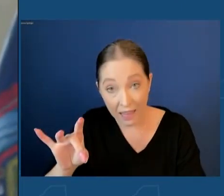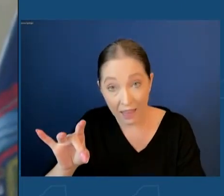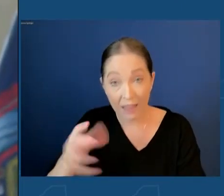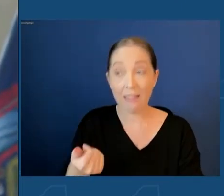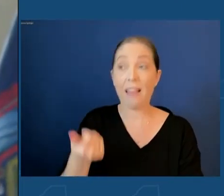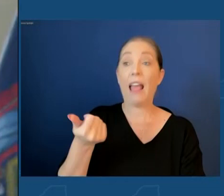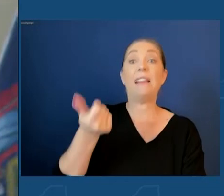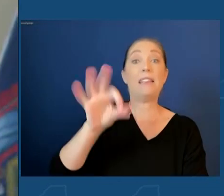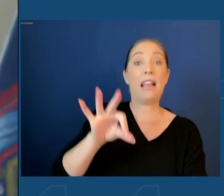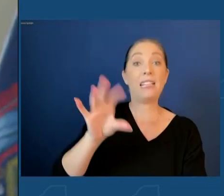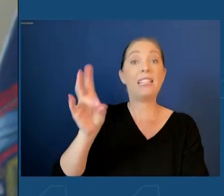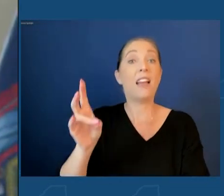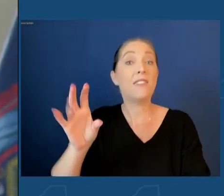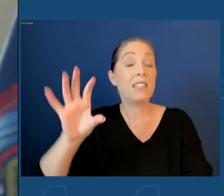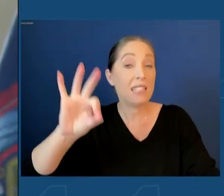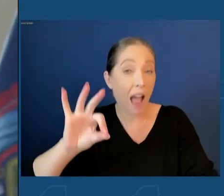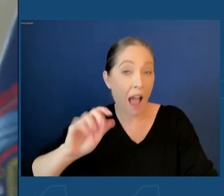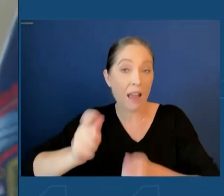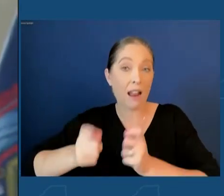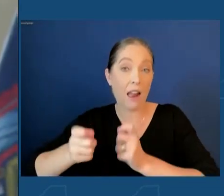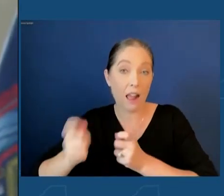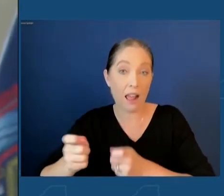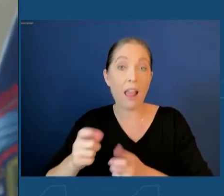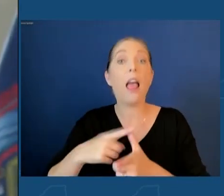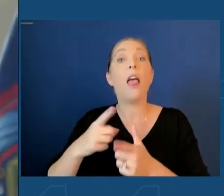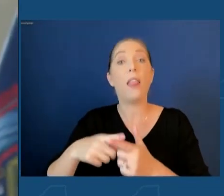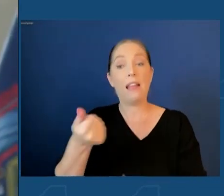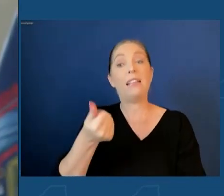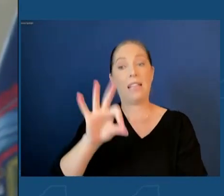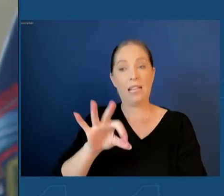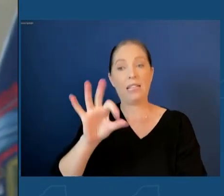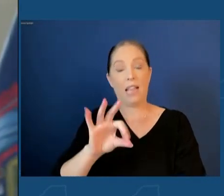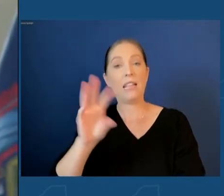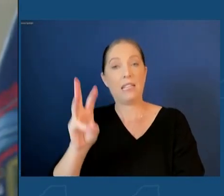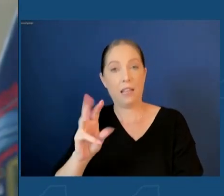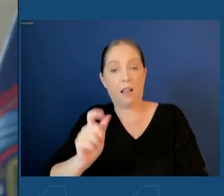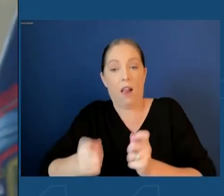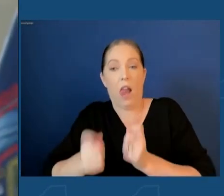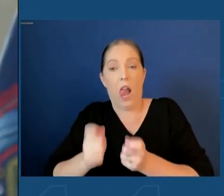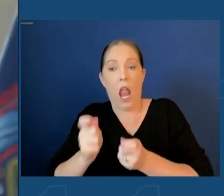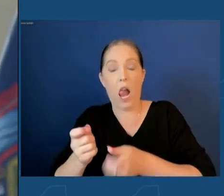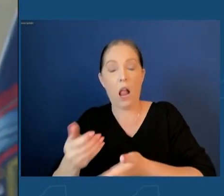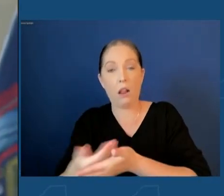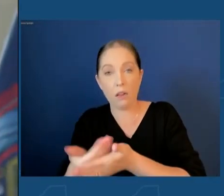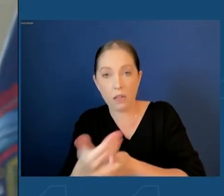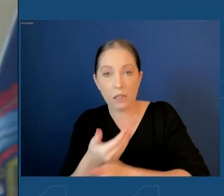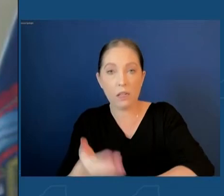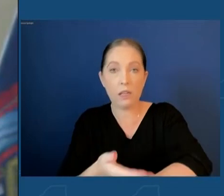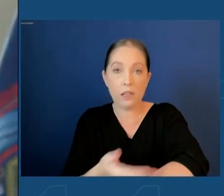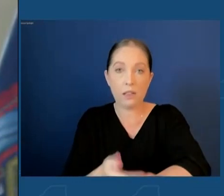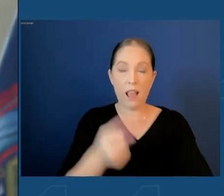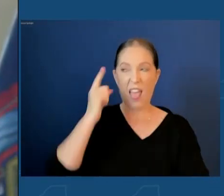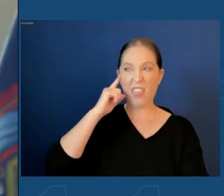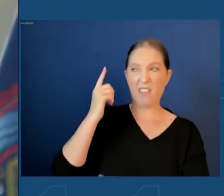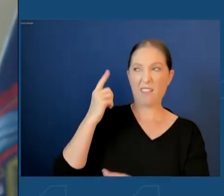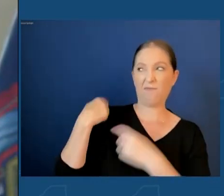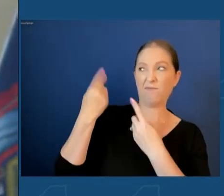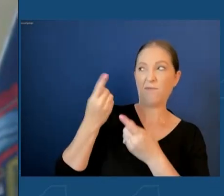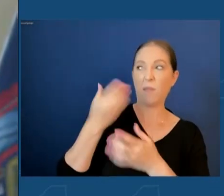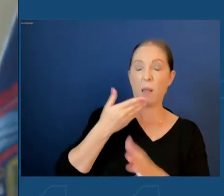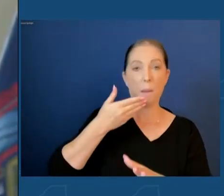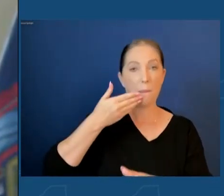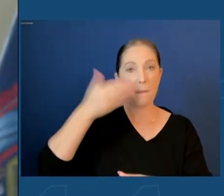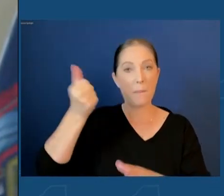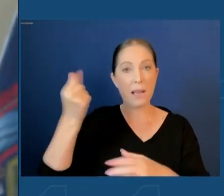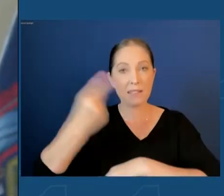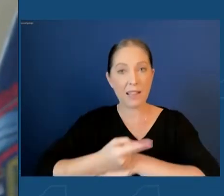1979, and then the great project 1996. But I do say to everyone here, I think the best day here was January 26, 1992. Does anyone